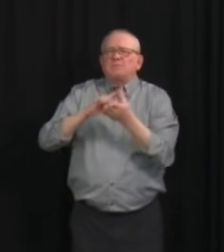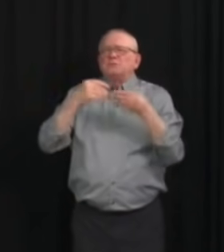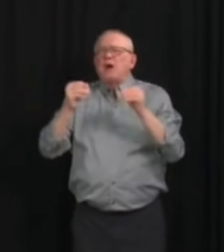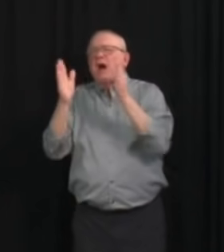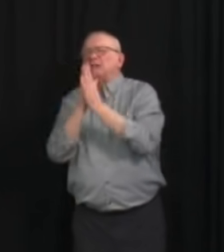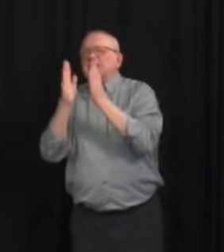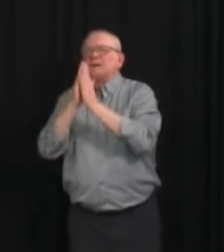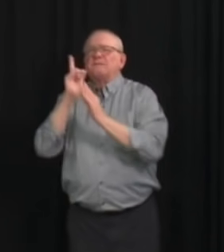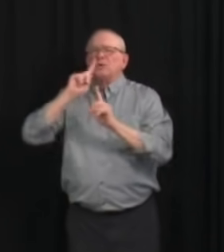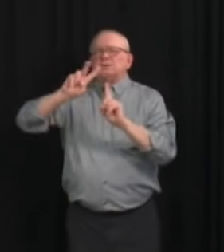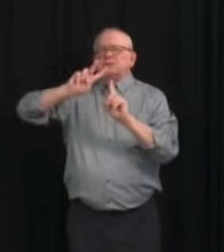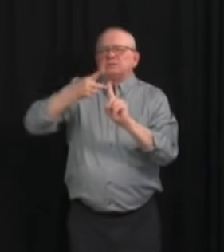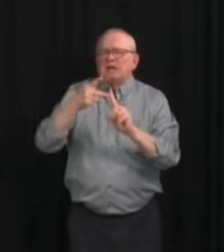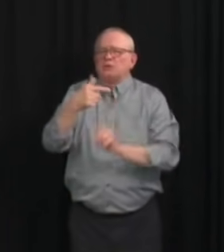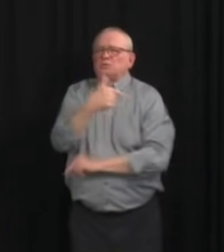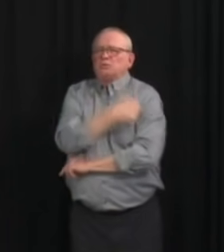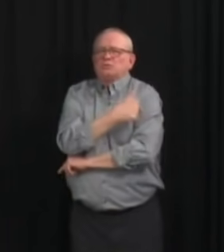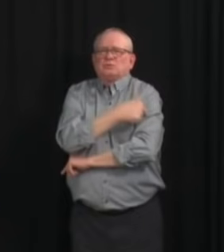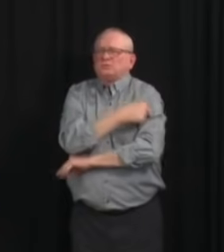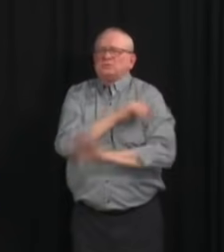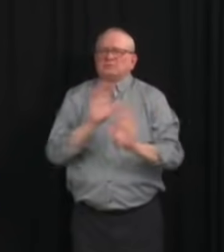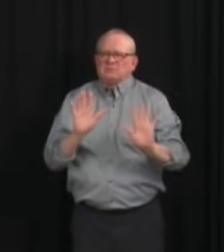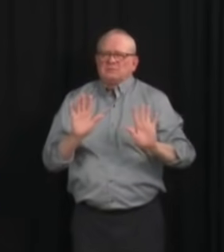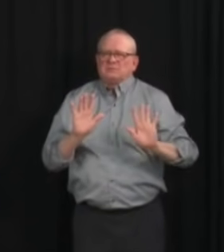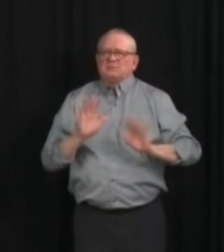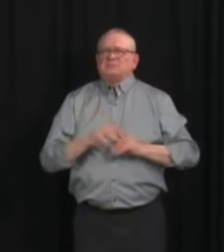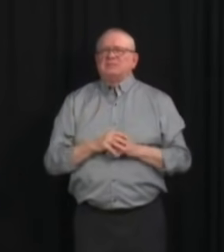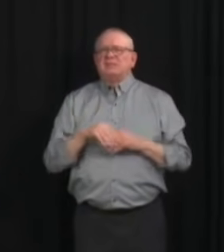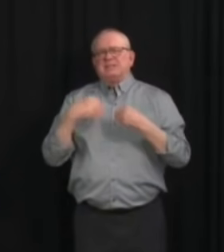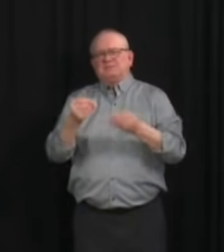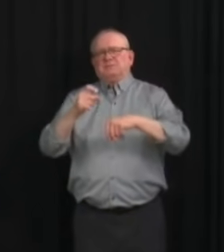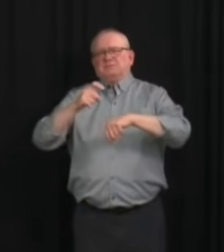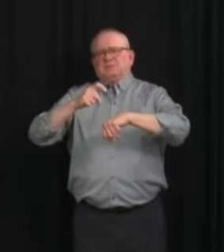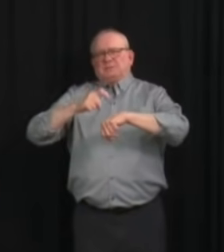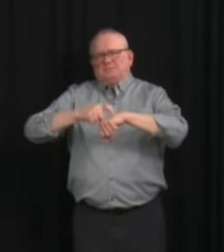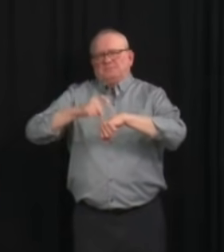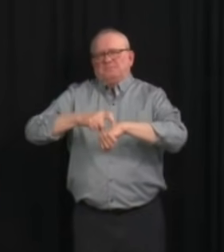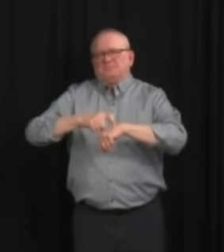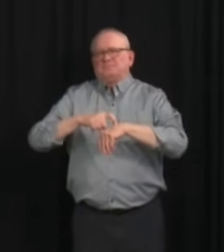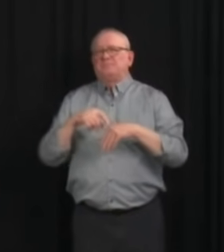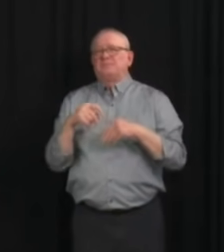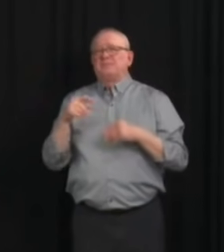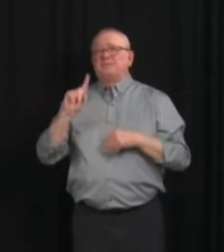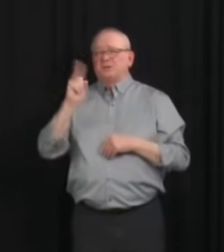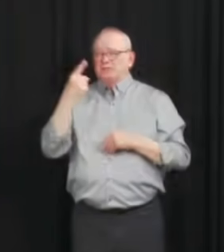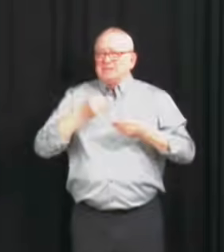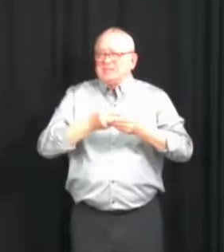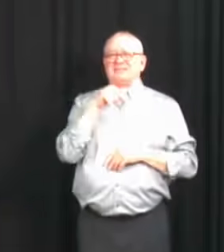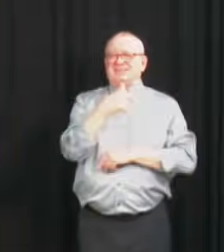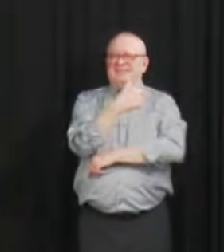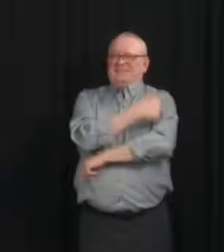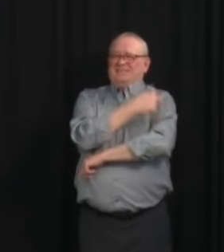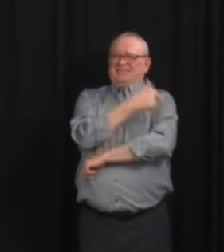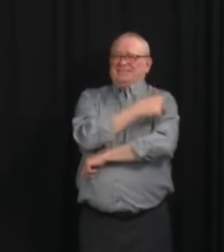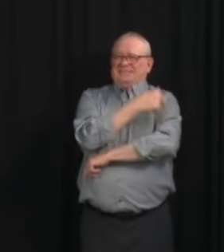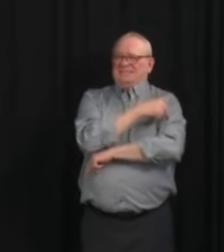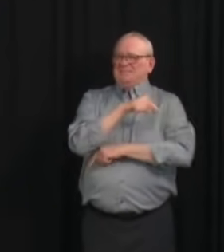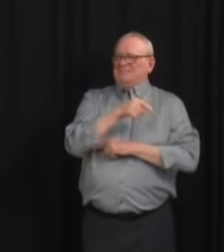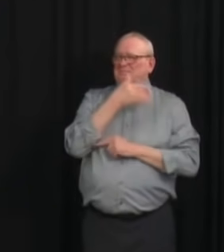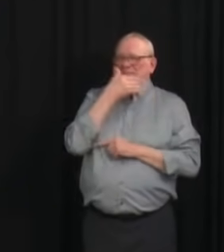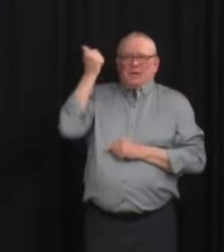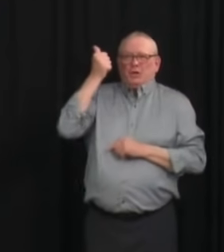get enough supply for both first doses for everyone and to begin second doses. There are now